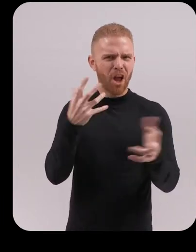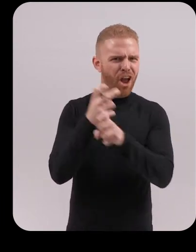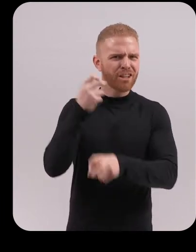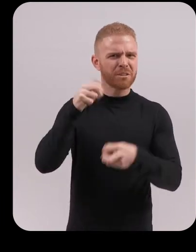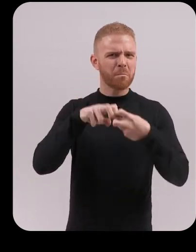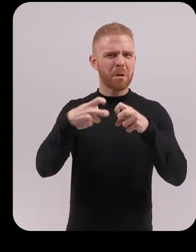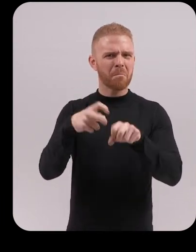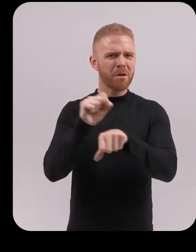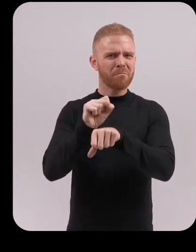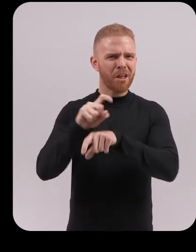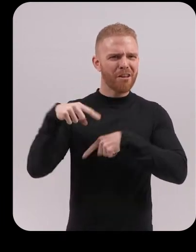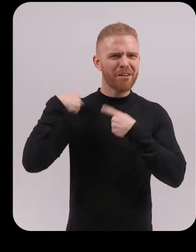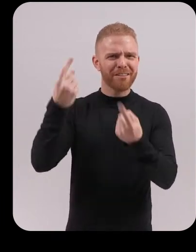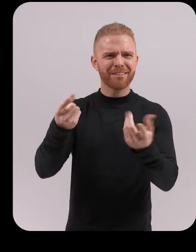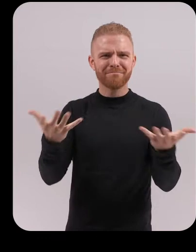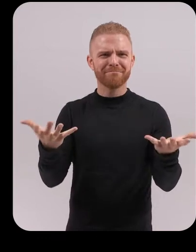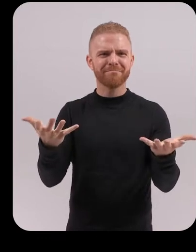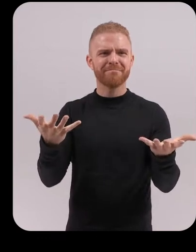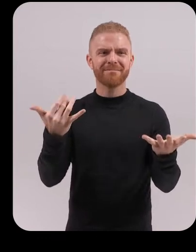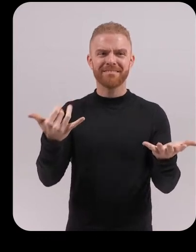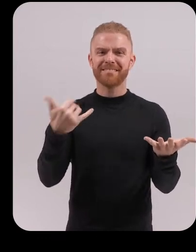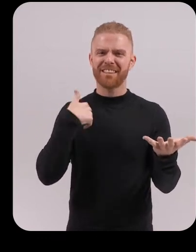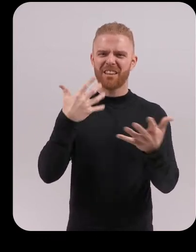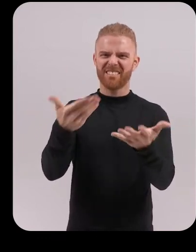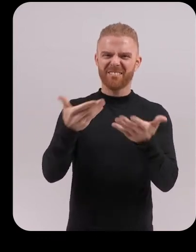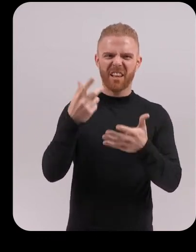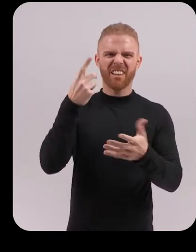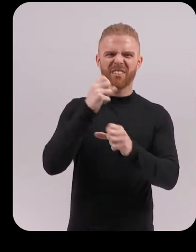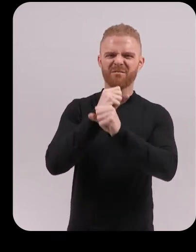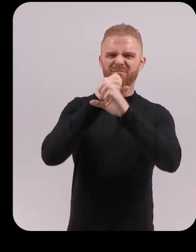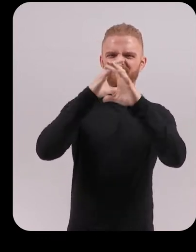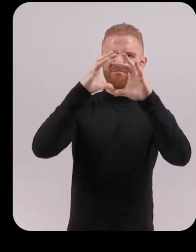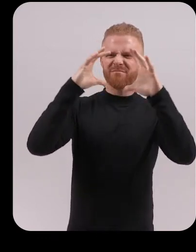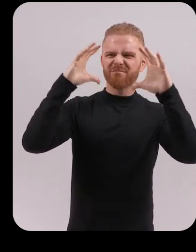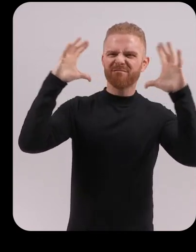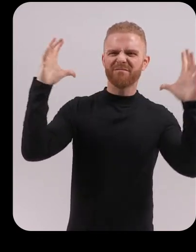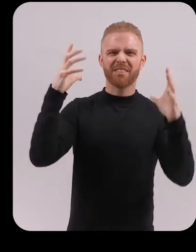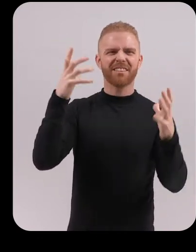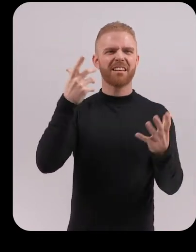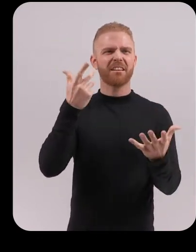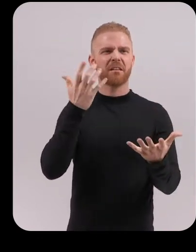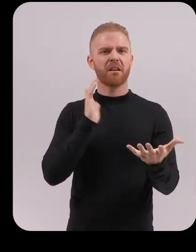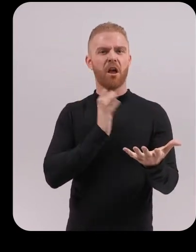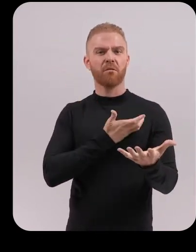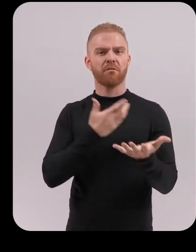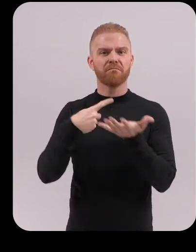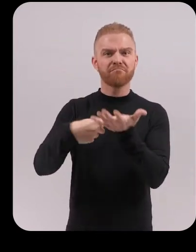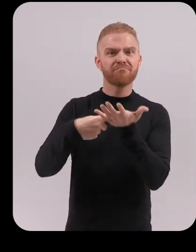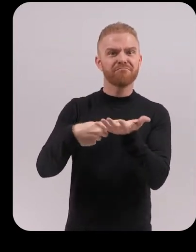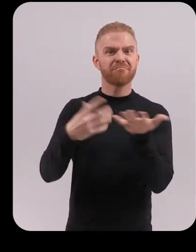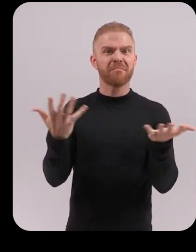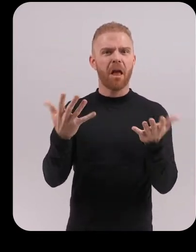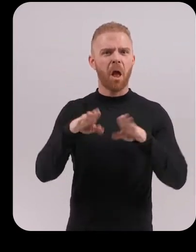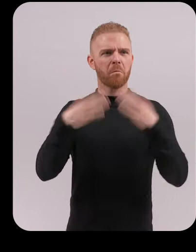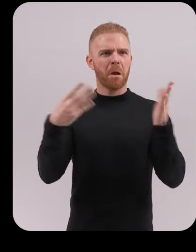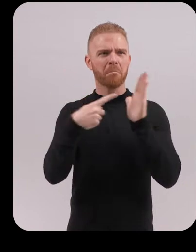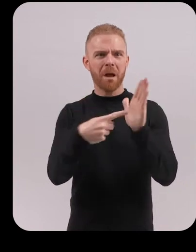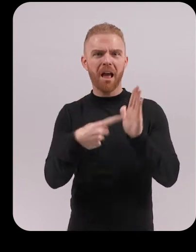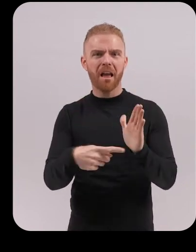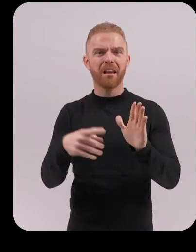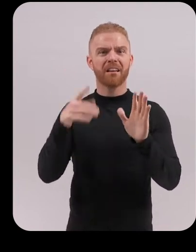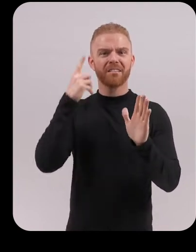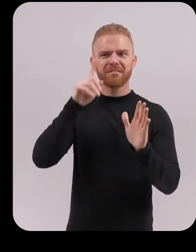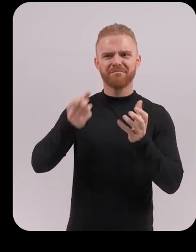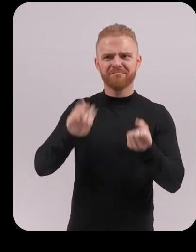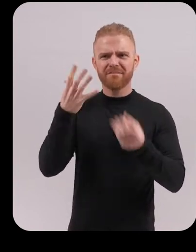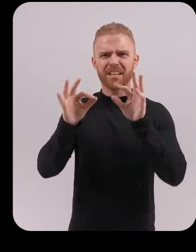I invite you to keep that top of mind and dream big while we chat about our open models, unpack our underlying frameworks and tooling,